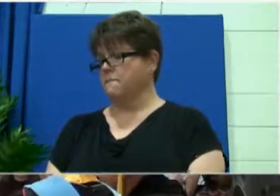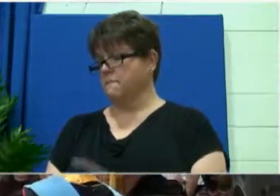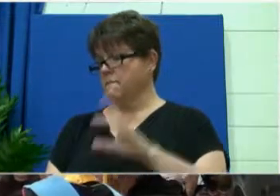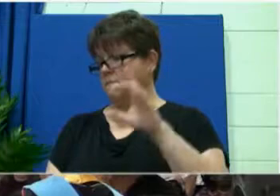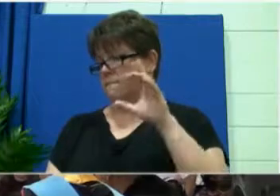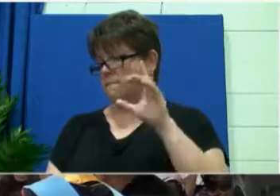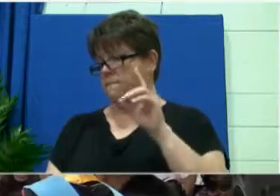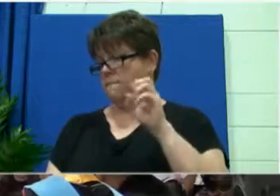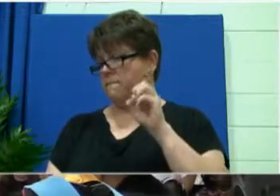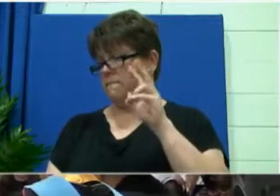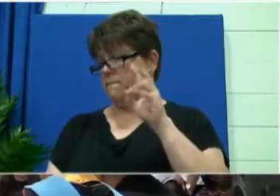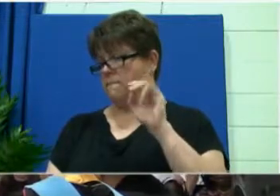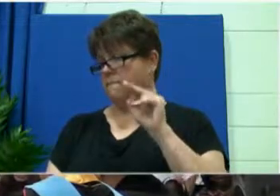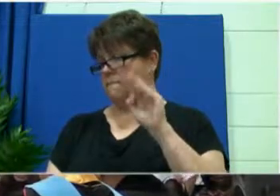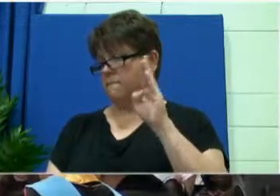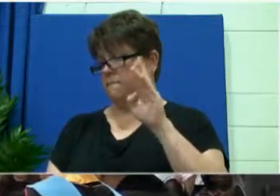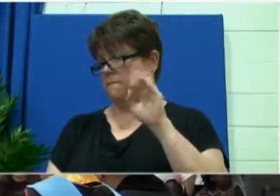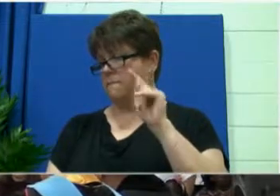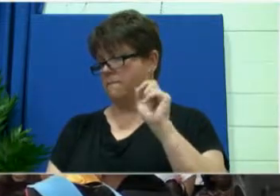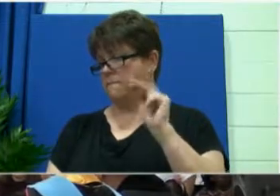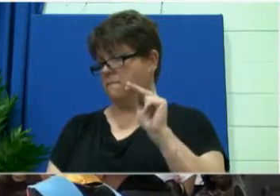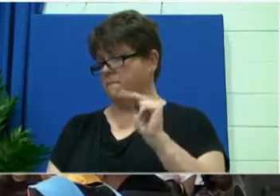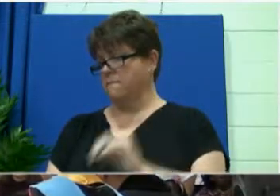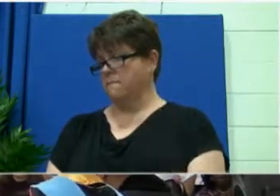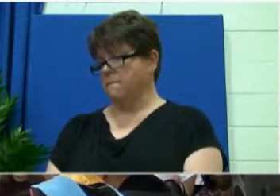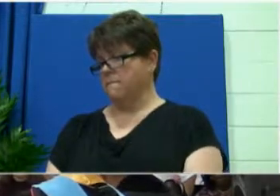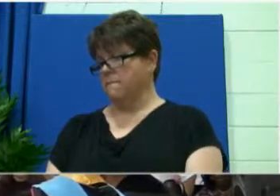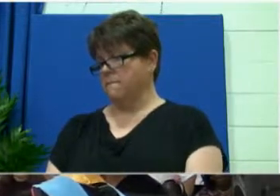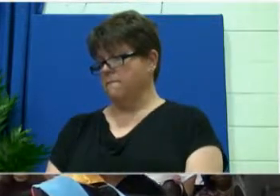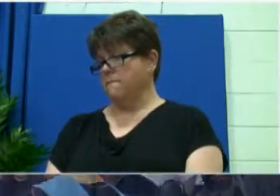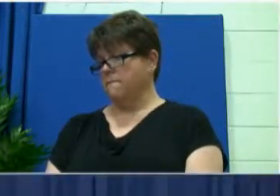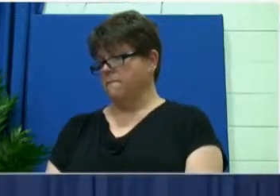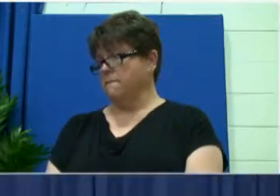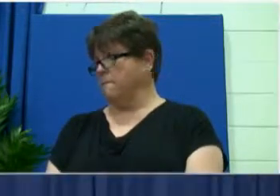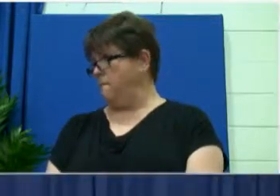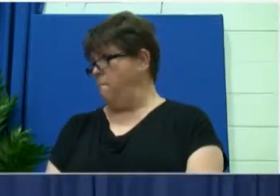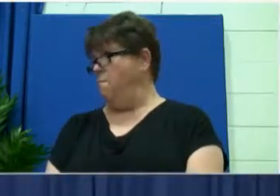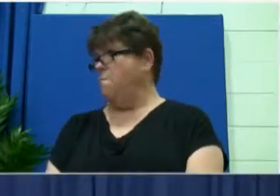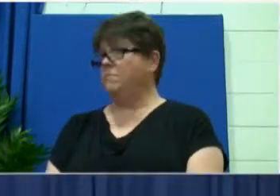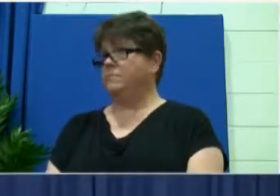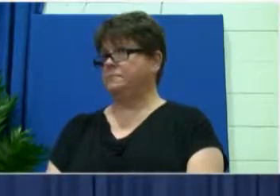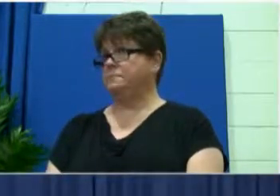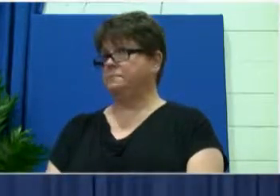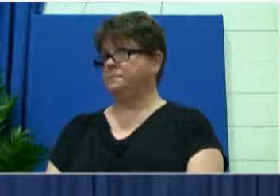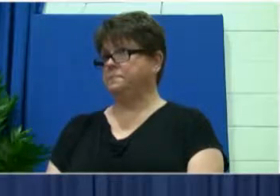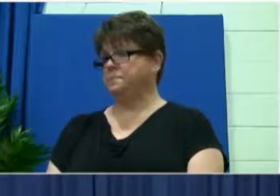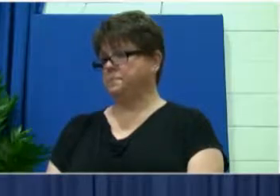Devin Lauren Burton, cum laude, Associate in Arts.